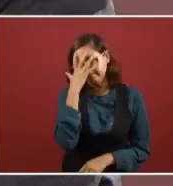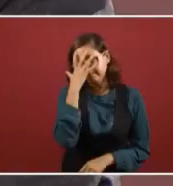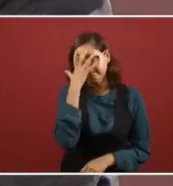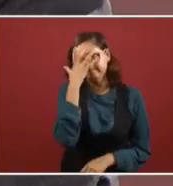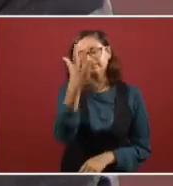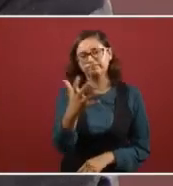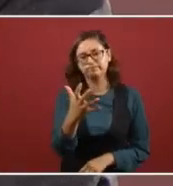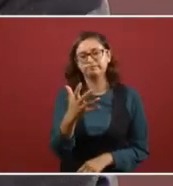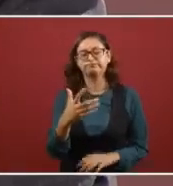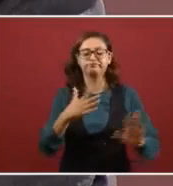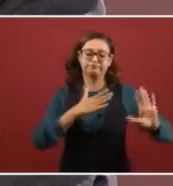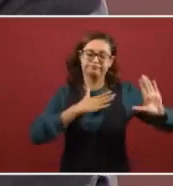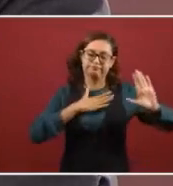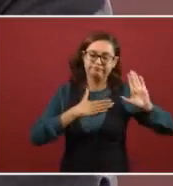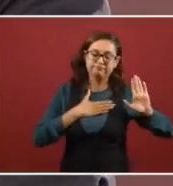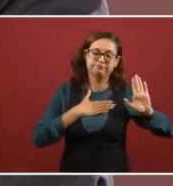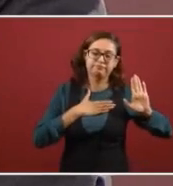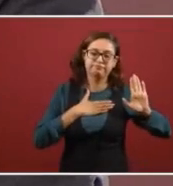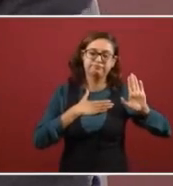This includes